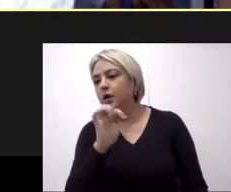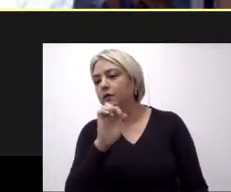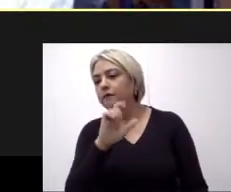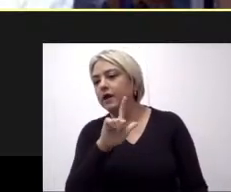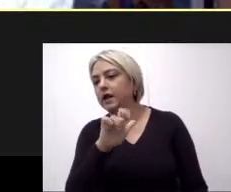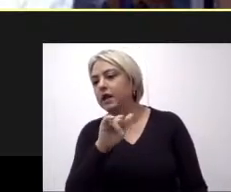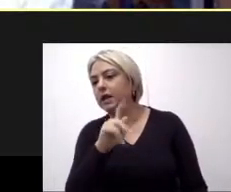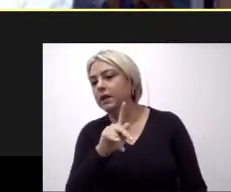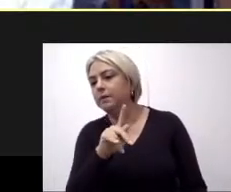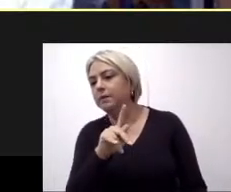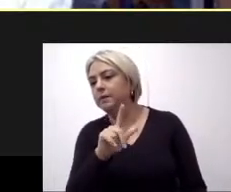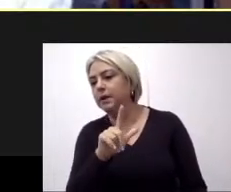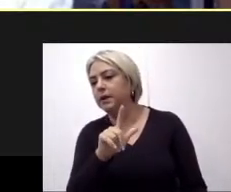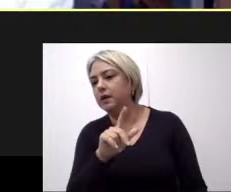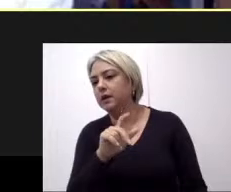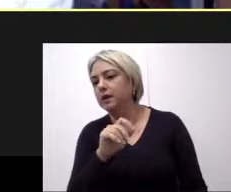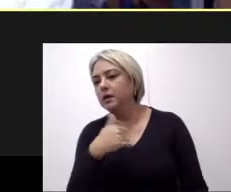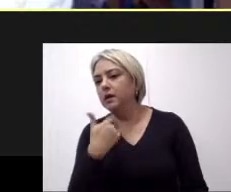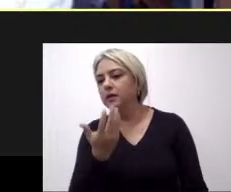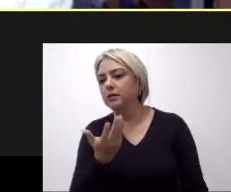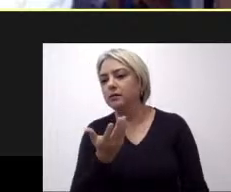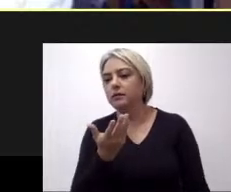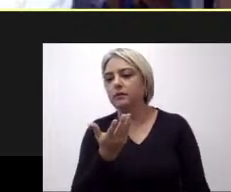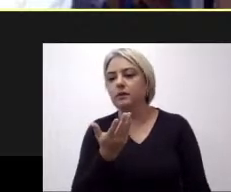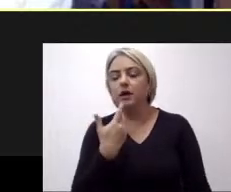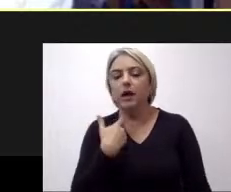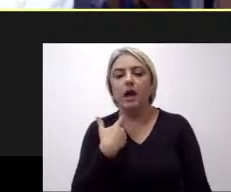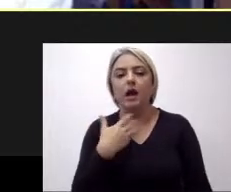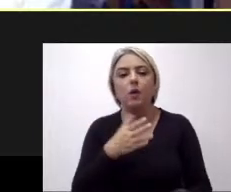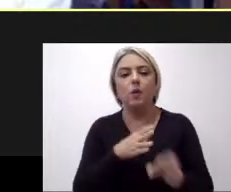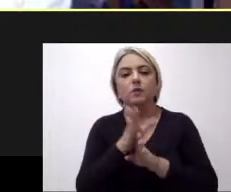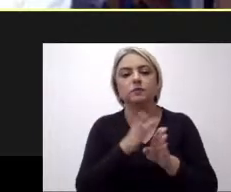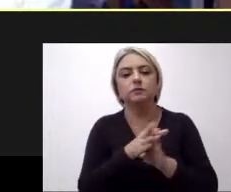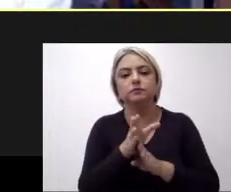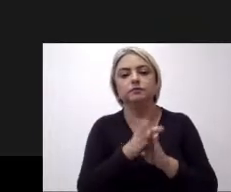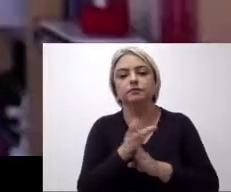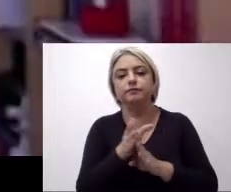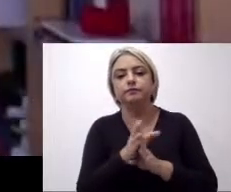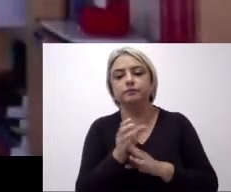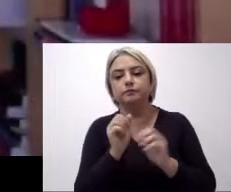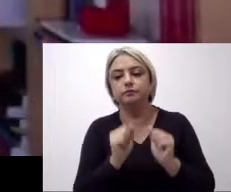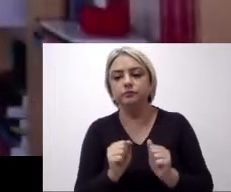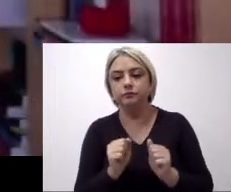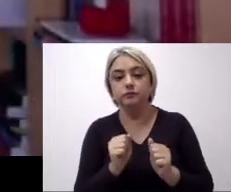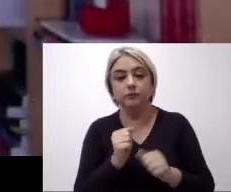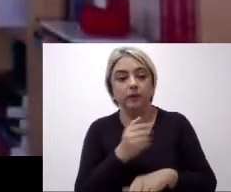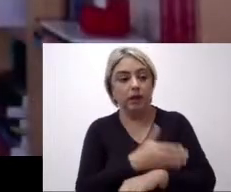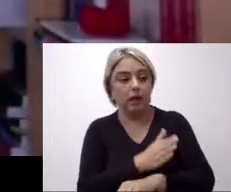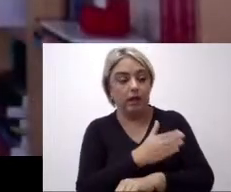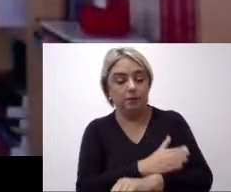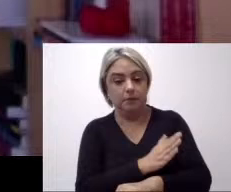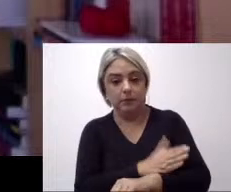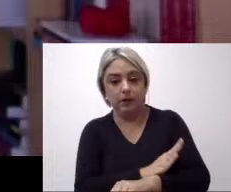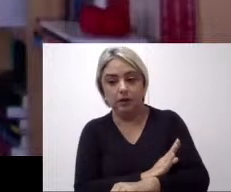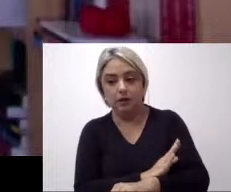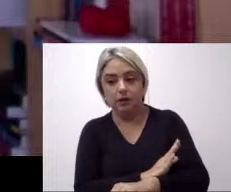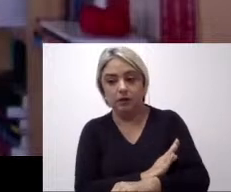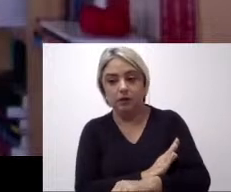advice you can give to students or to practitioners if they want to use the pragmatist